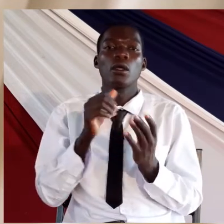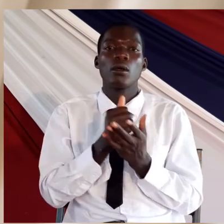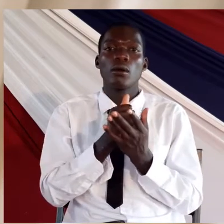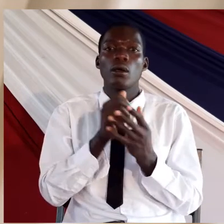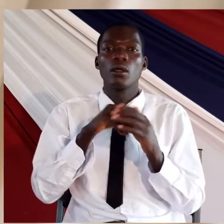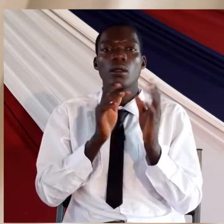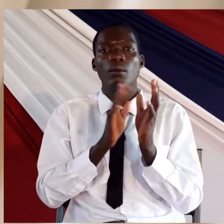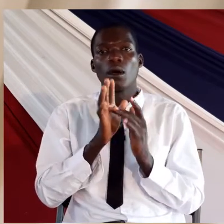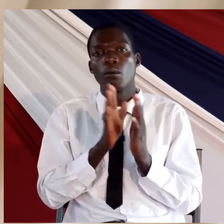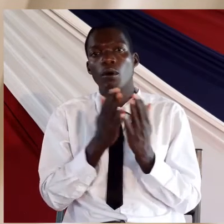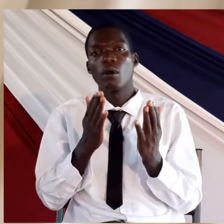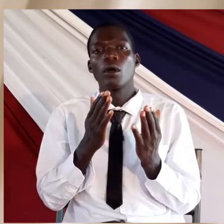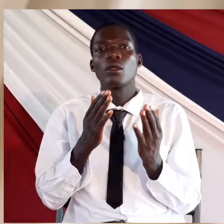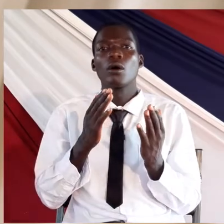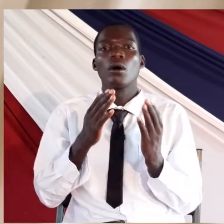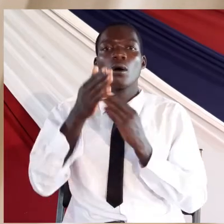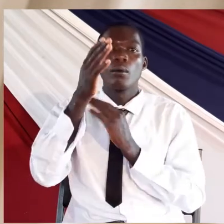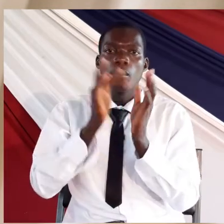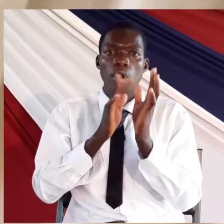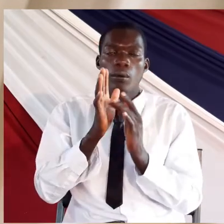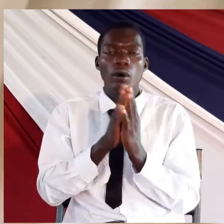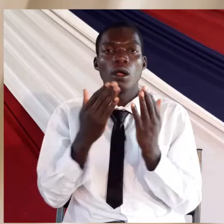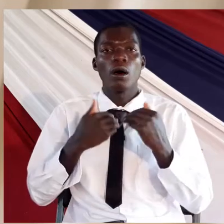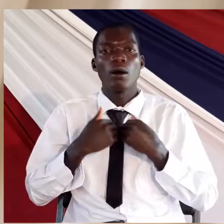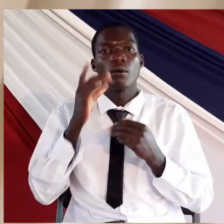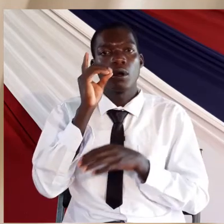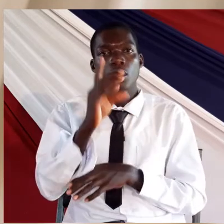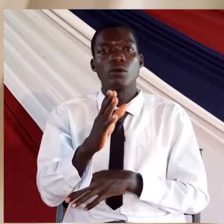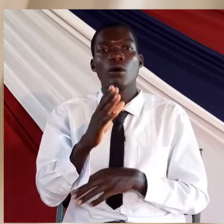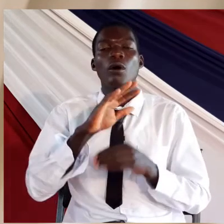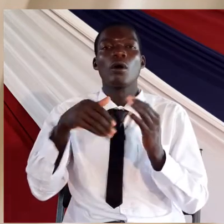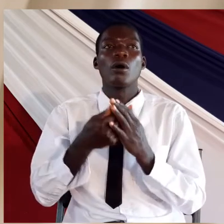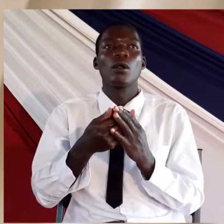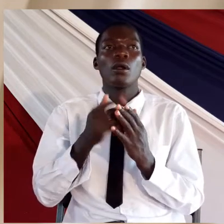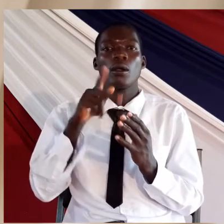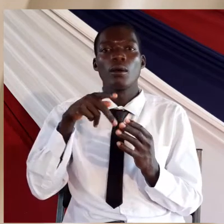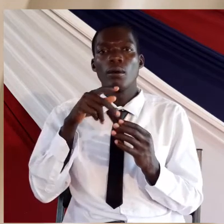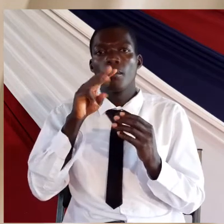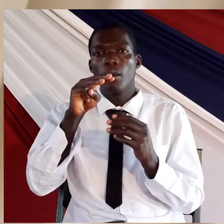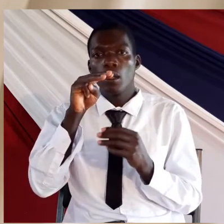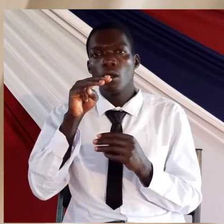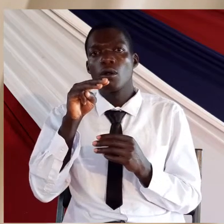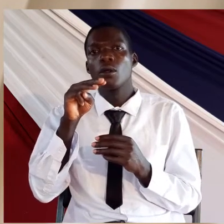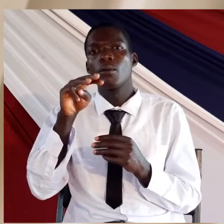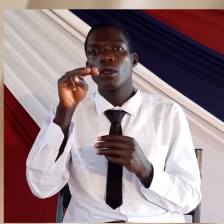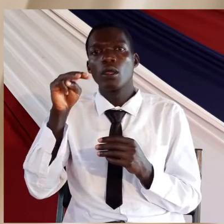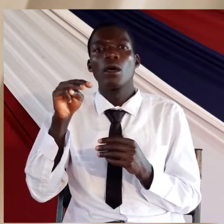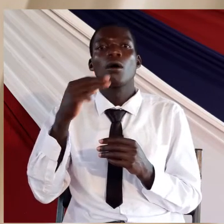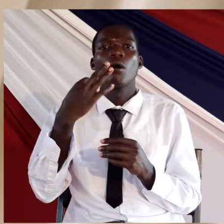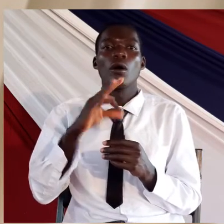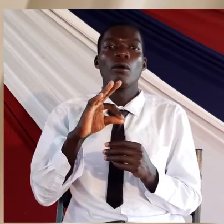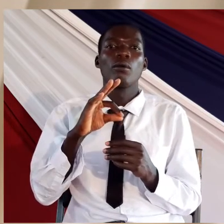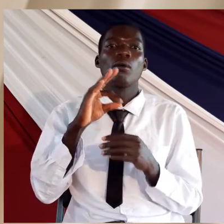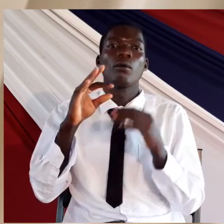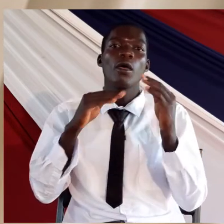the Bible. Yes. So the Bible comes with corrections of all the myths. the billions and the millions of